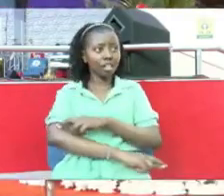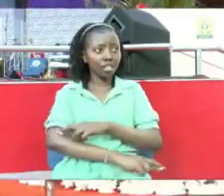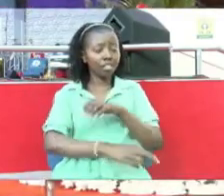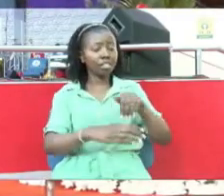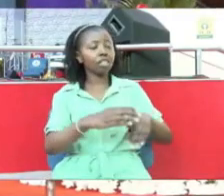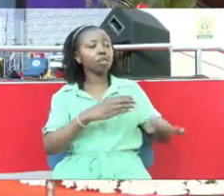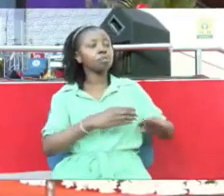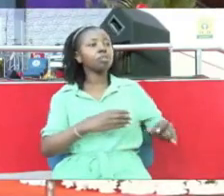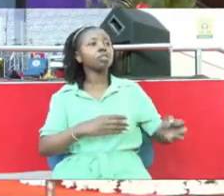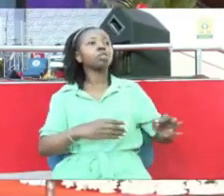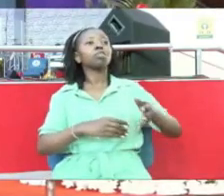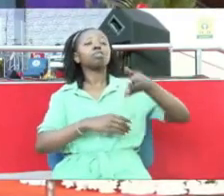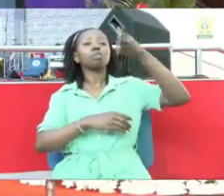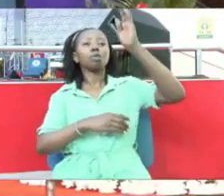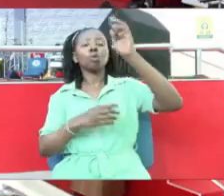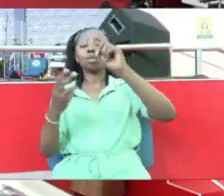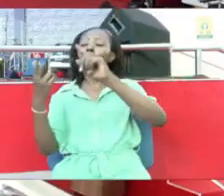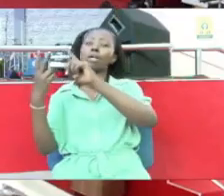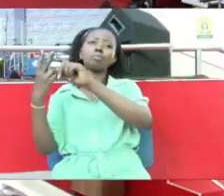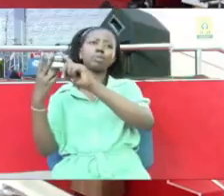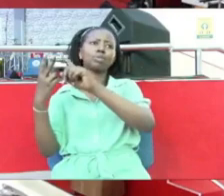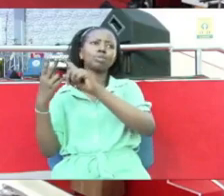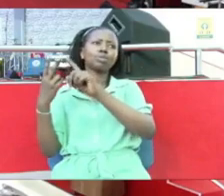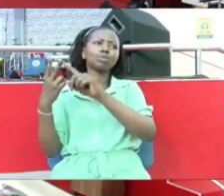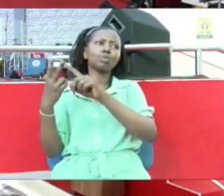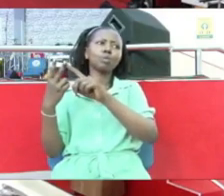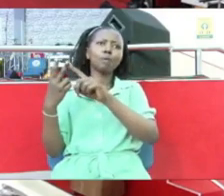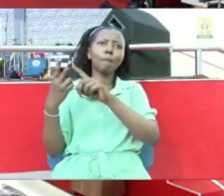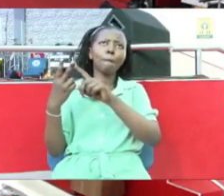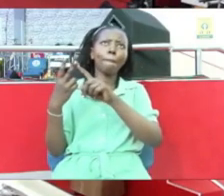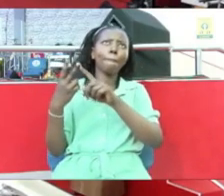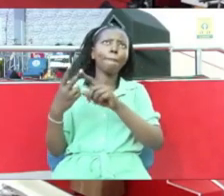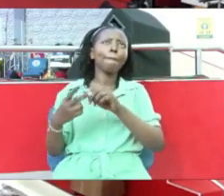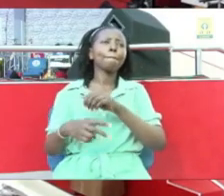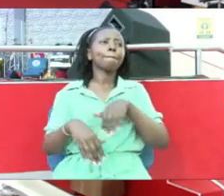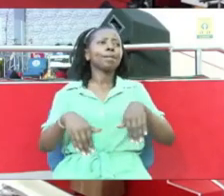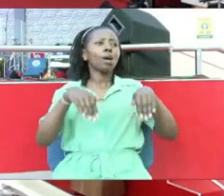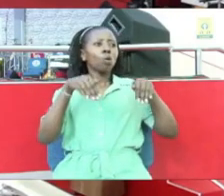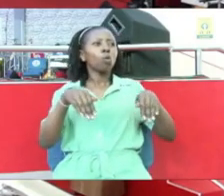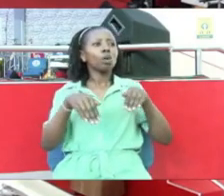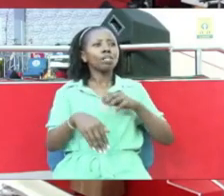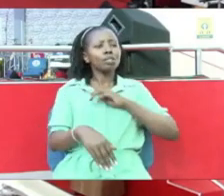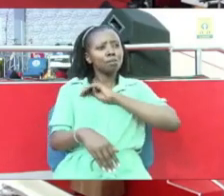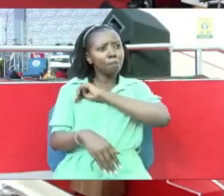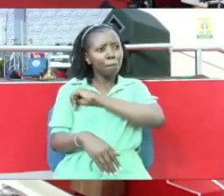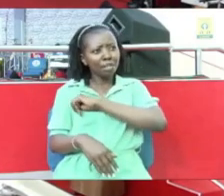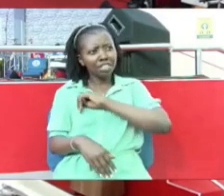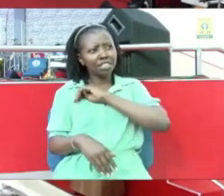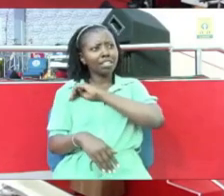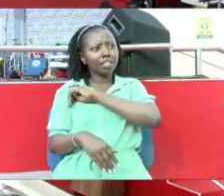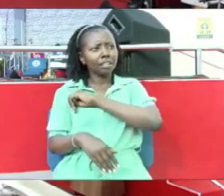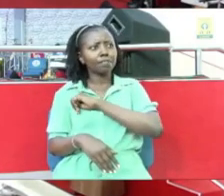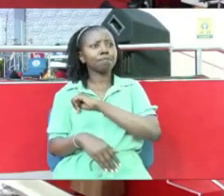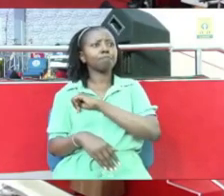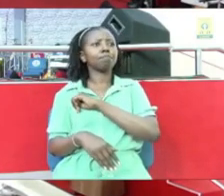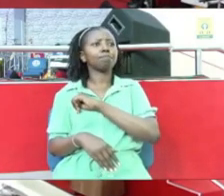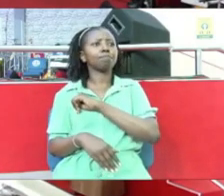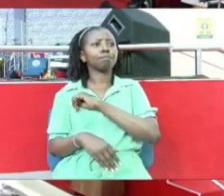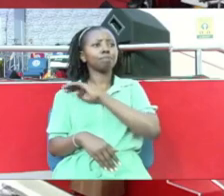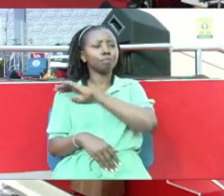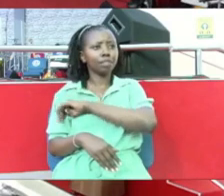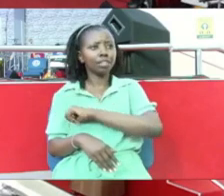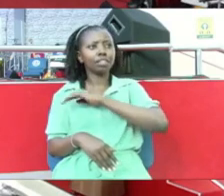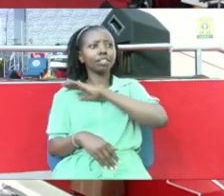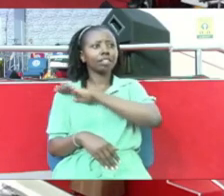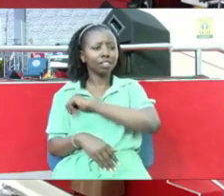presence. Number two, we resolve to wait patiently. Kitu cha pili ni kuweza kuamua kwamba